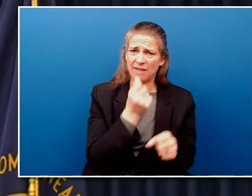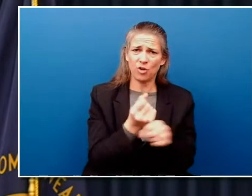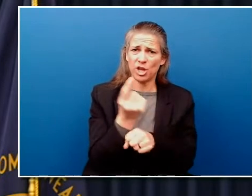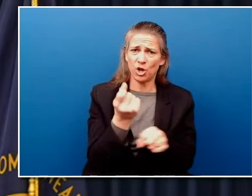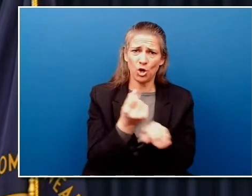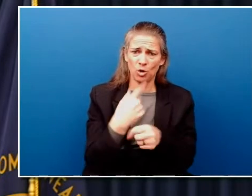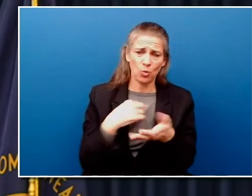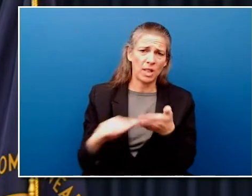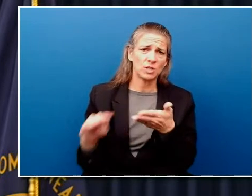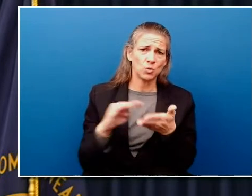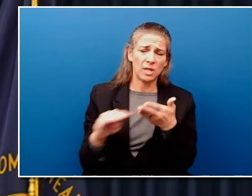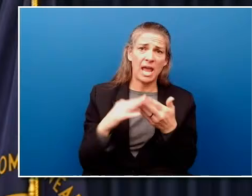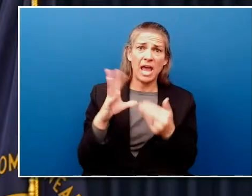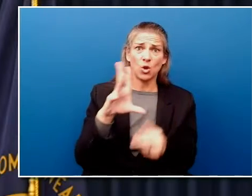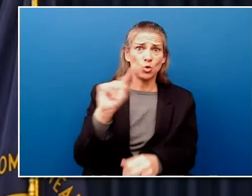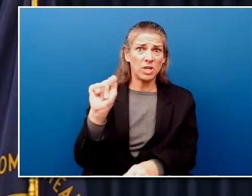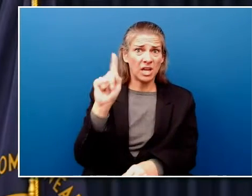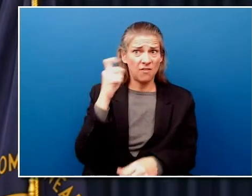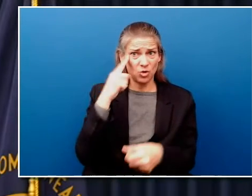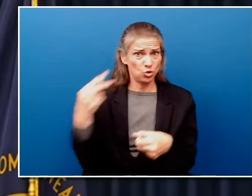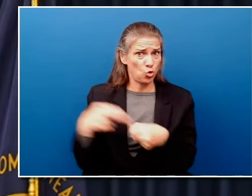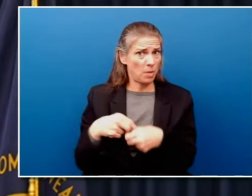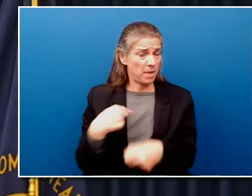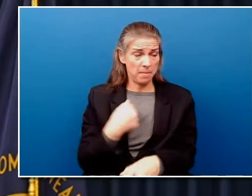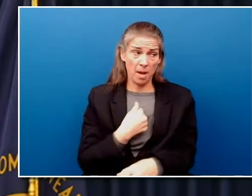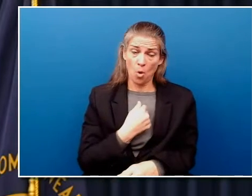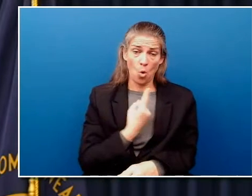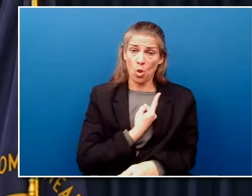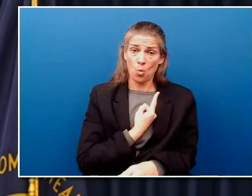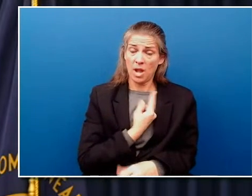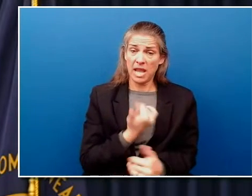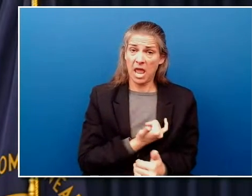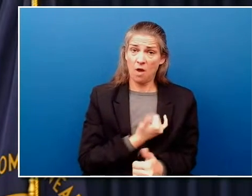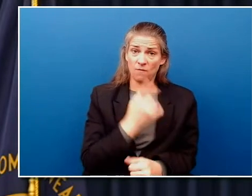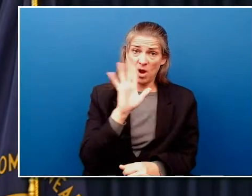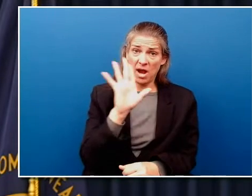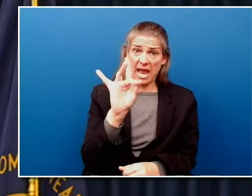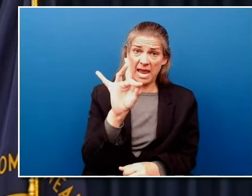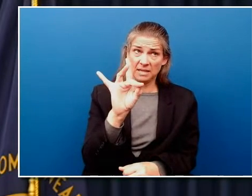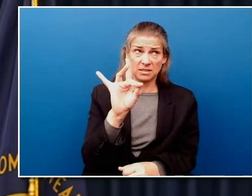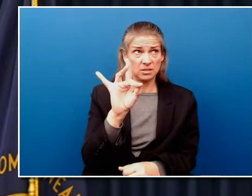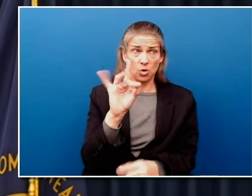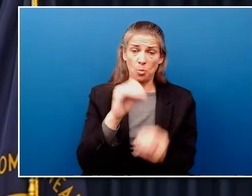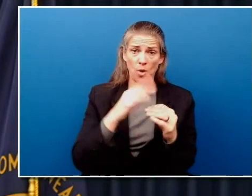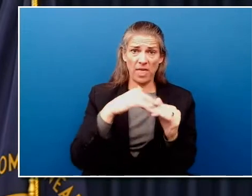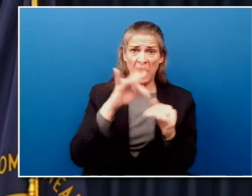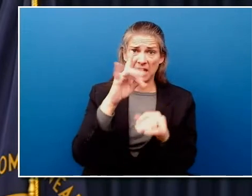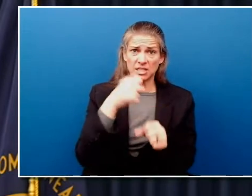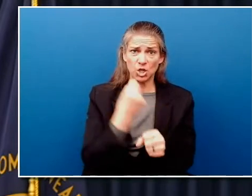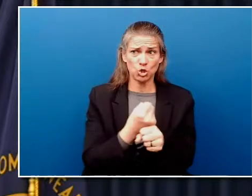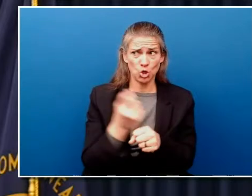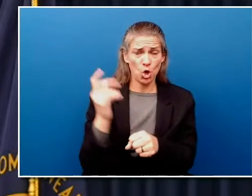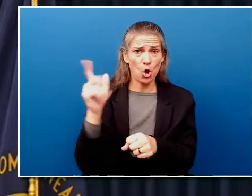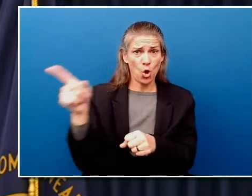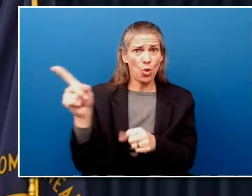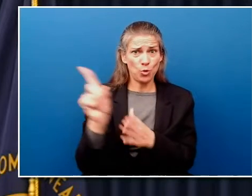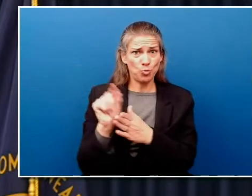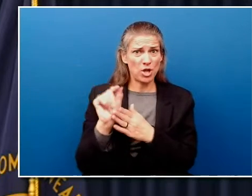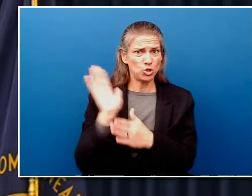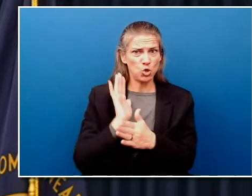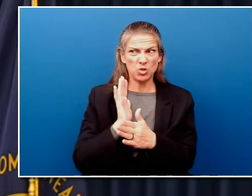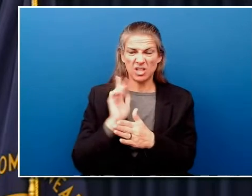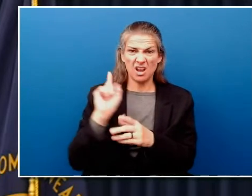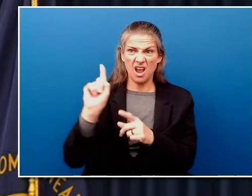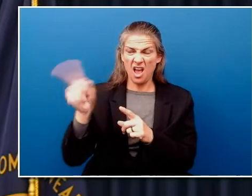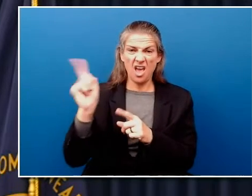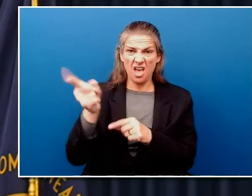then the Lieutenant Governor joined me, but I've been the only one now for 8+ years. And that's something the press used to jump on everybody about